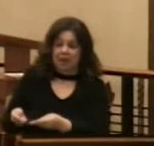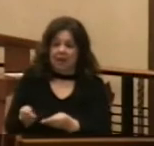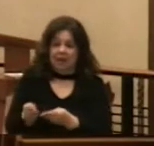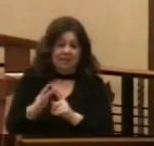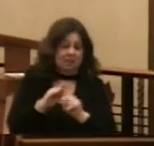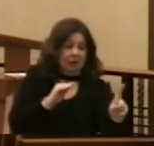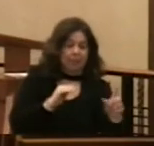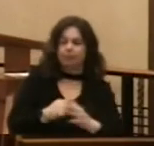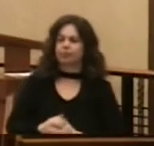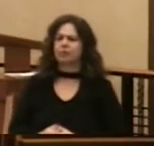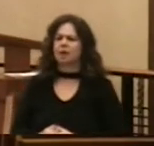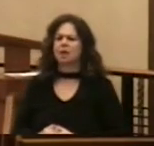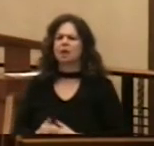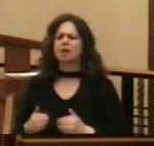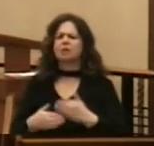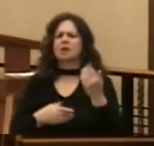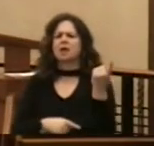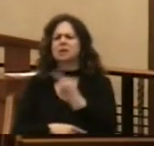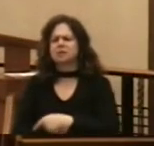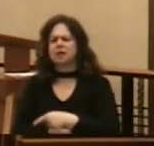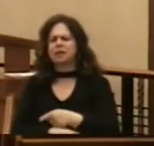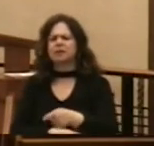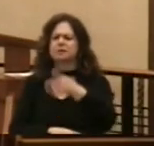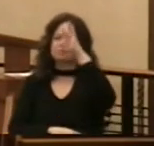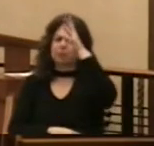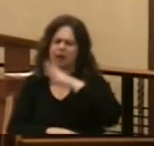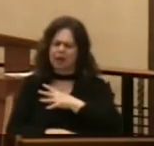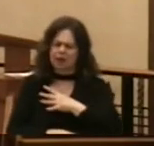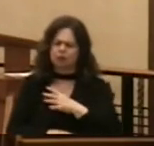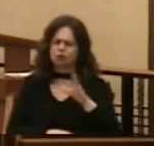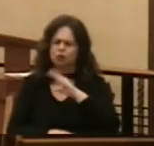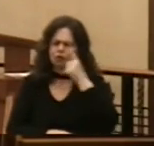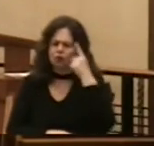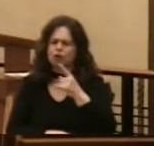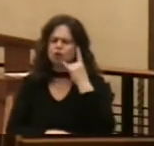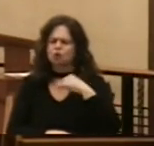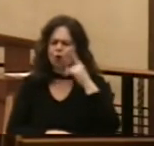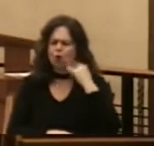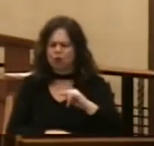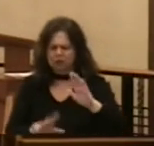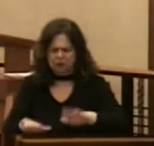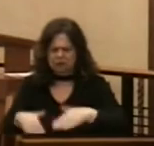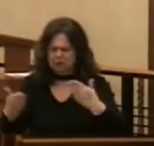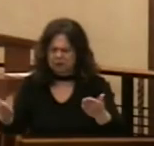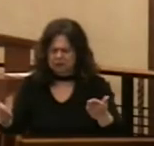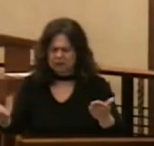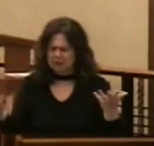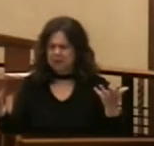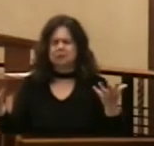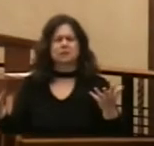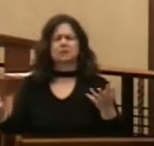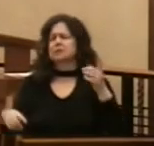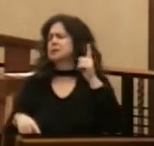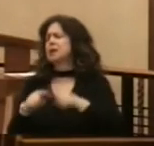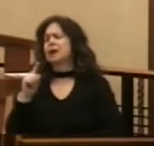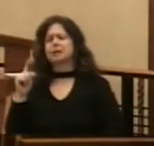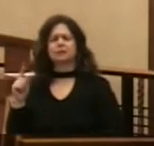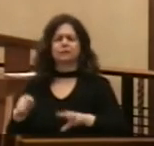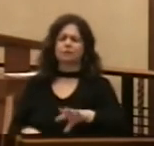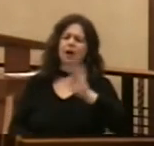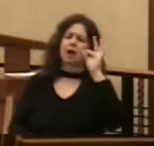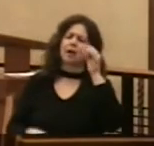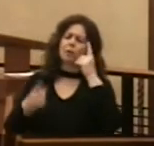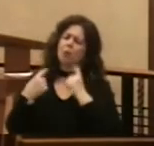gold was gone, he cried, he wailed uncontrollably, he tore his hair. A passerby rushed over and said,